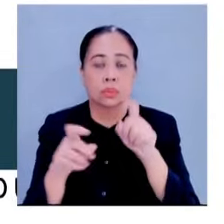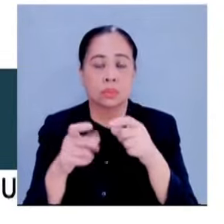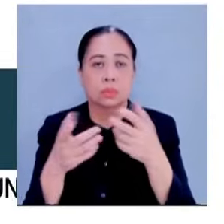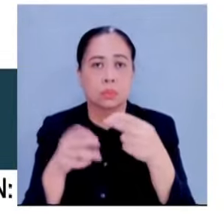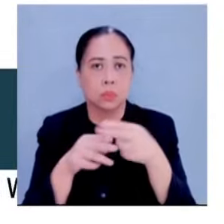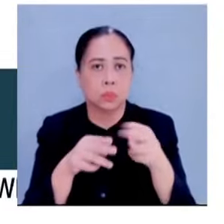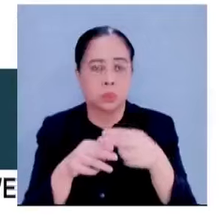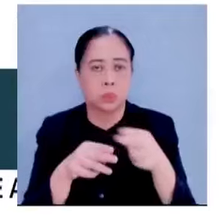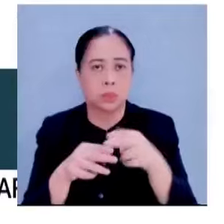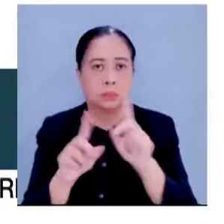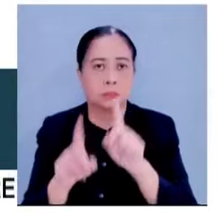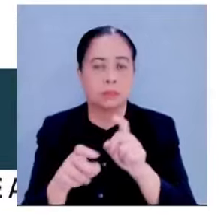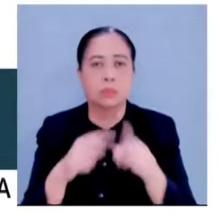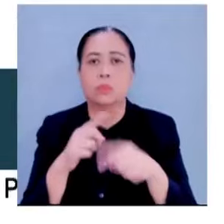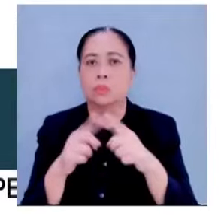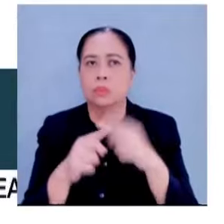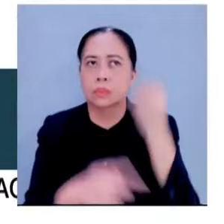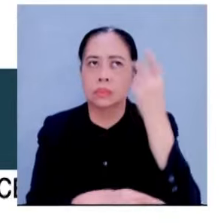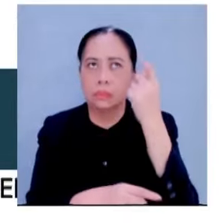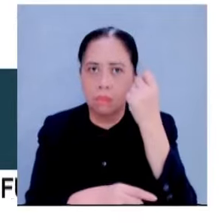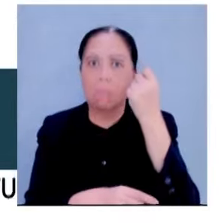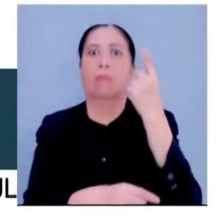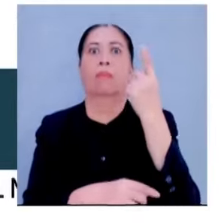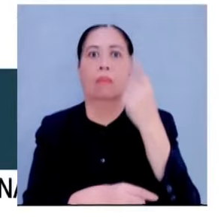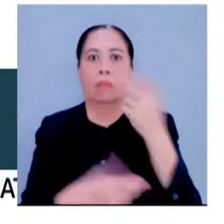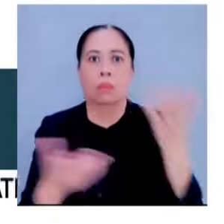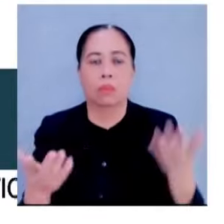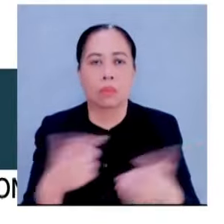Lima, when did you figure it out?